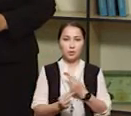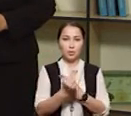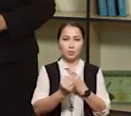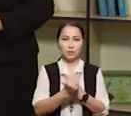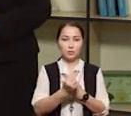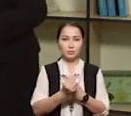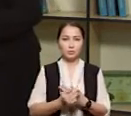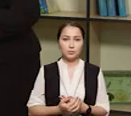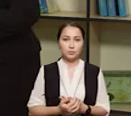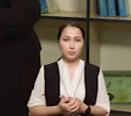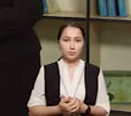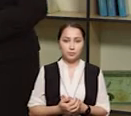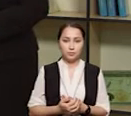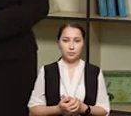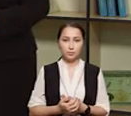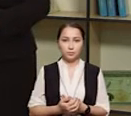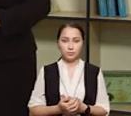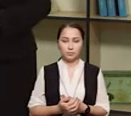o'rganamiz.